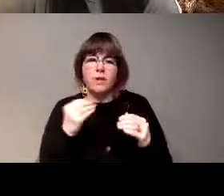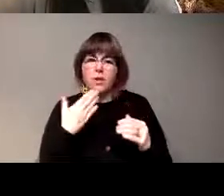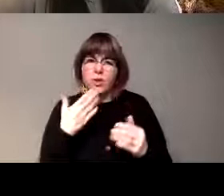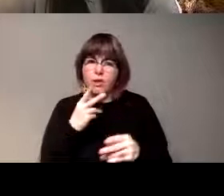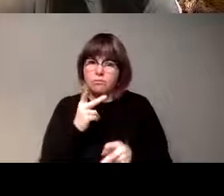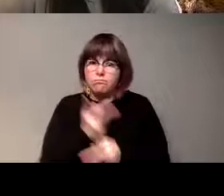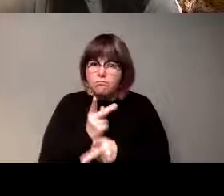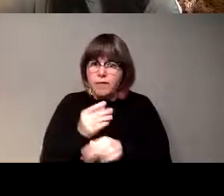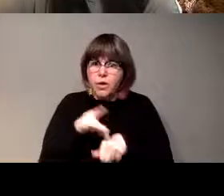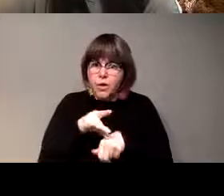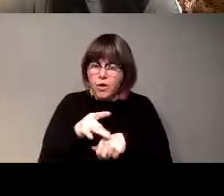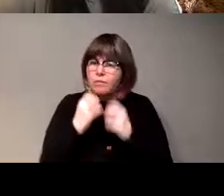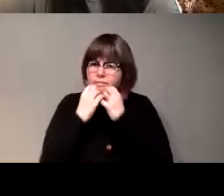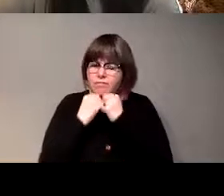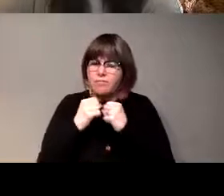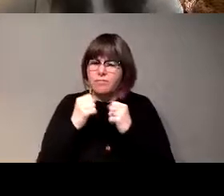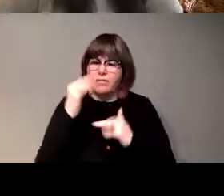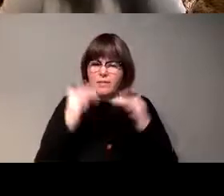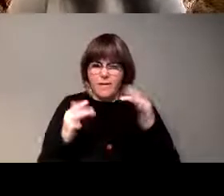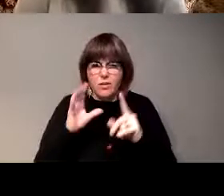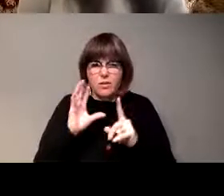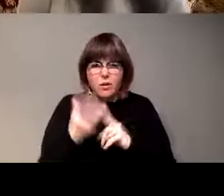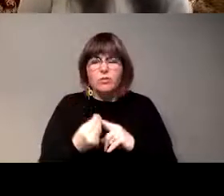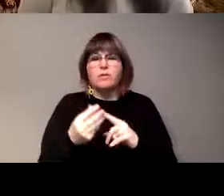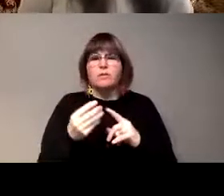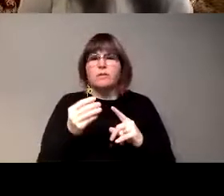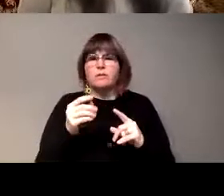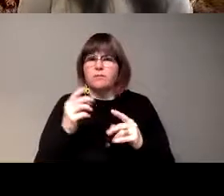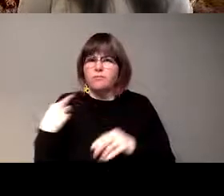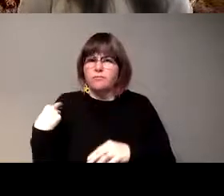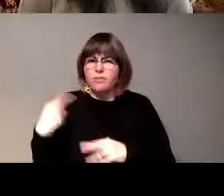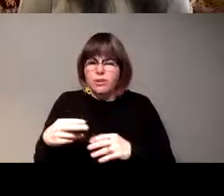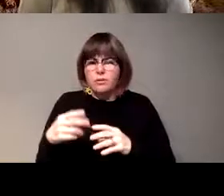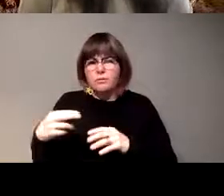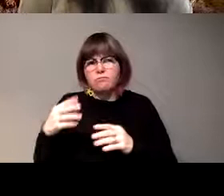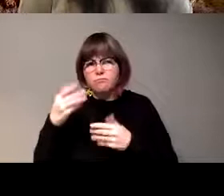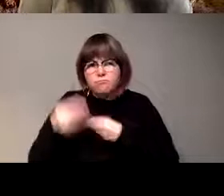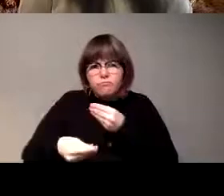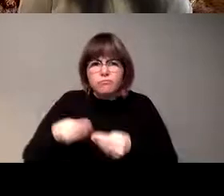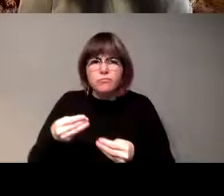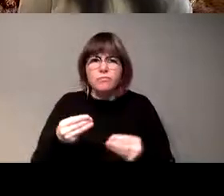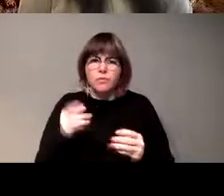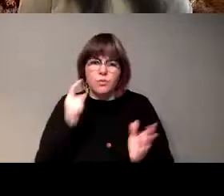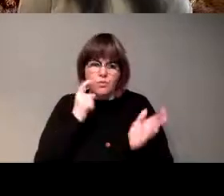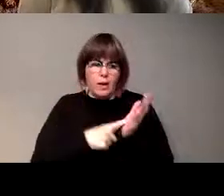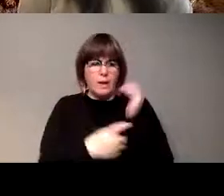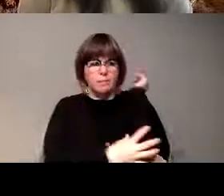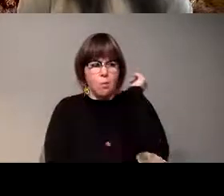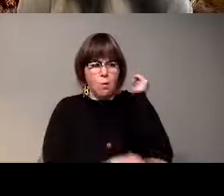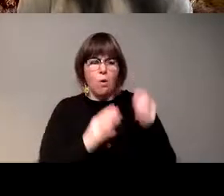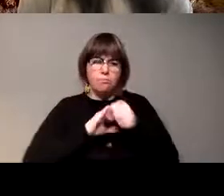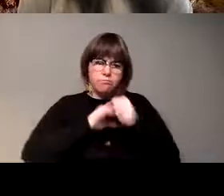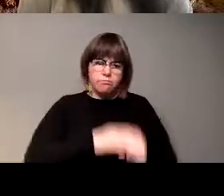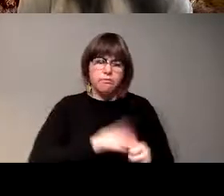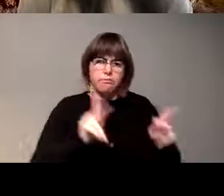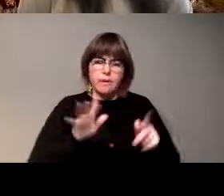valued across diverse cultures and religious traditions, which recognize that the poor and disenfranchised among us